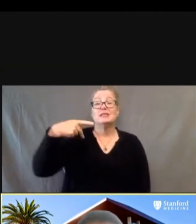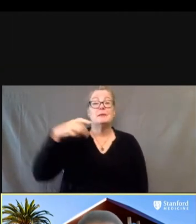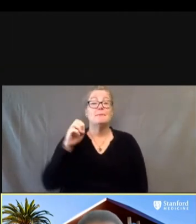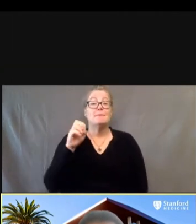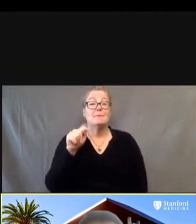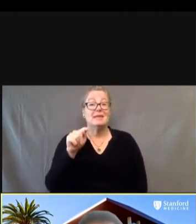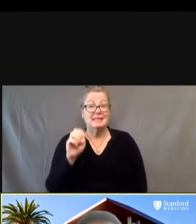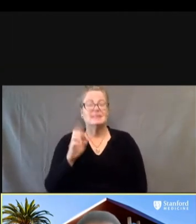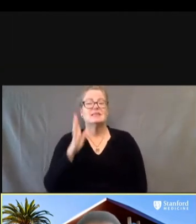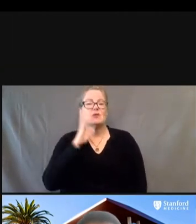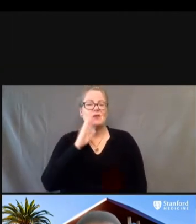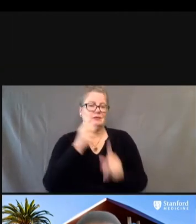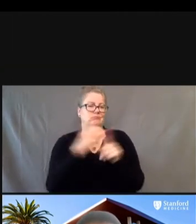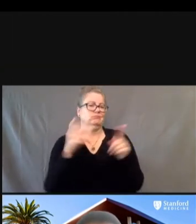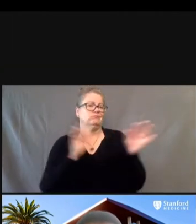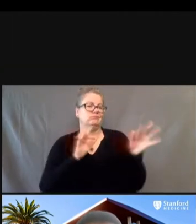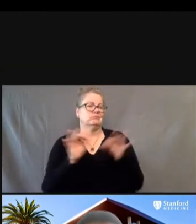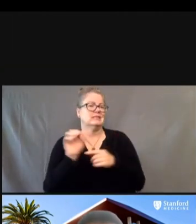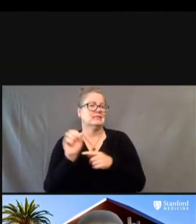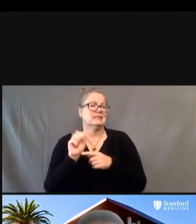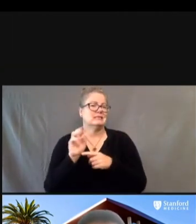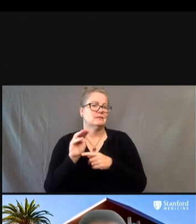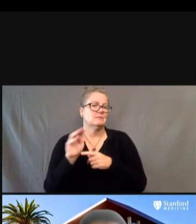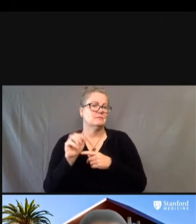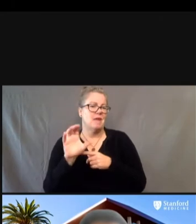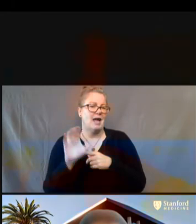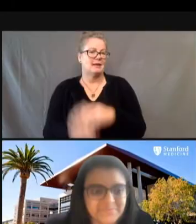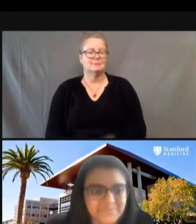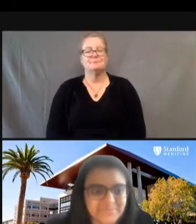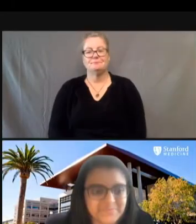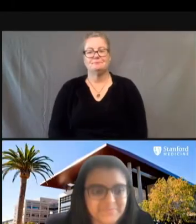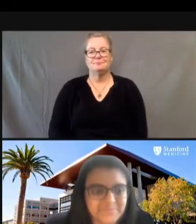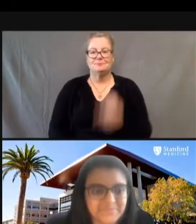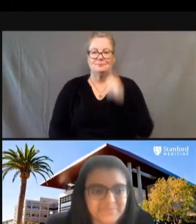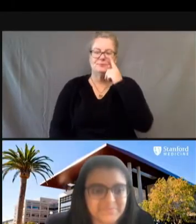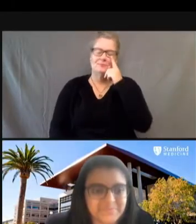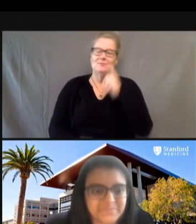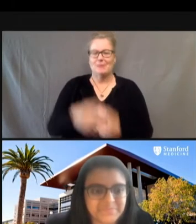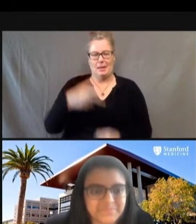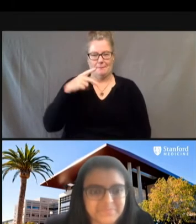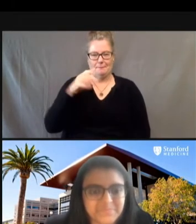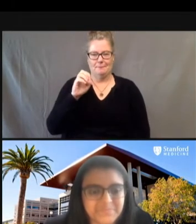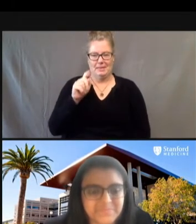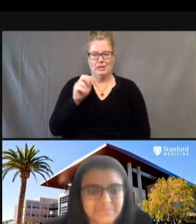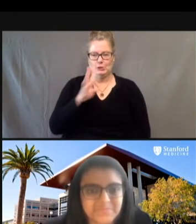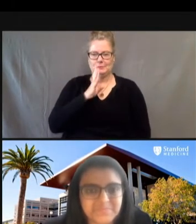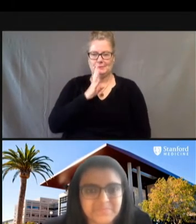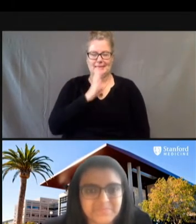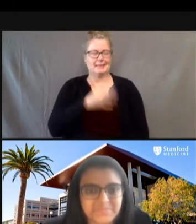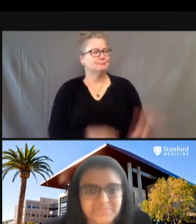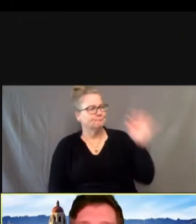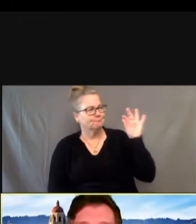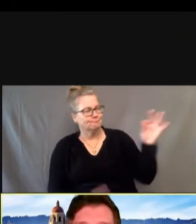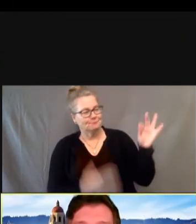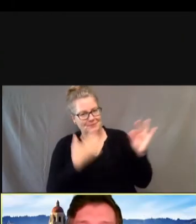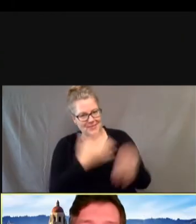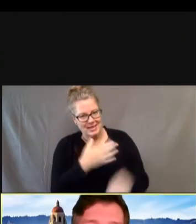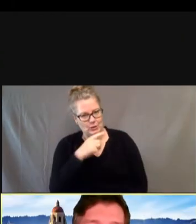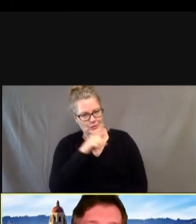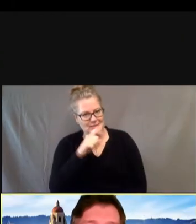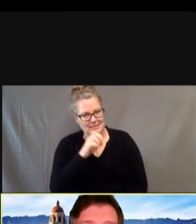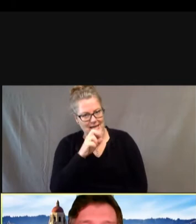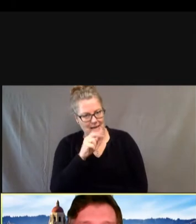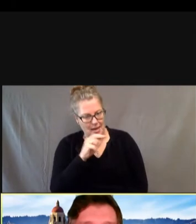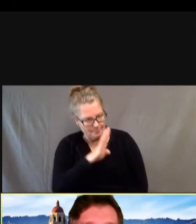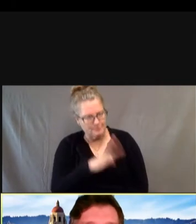SMAC. Yeah, thank you, Zainab. Next slide, please. So I stepped down from being